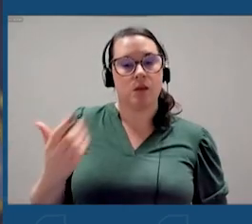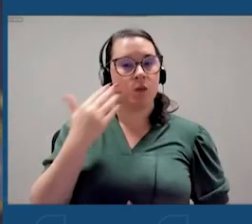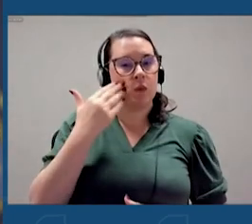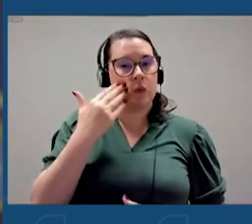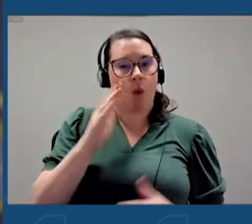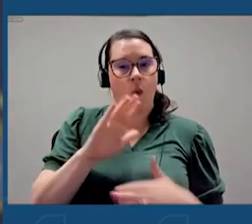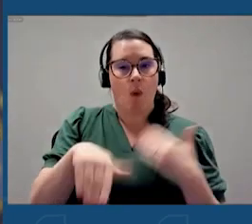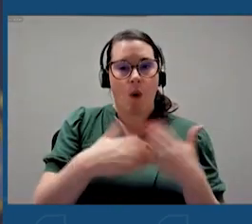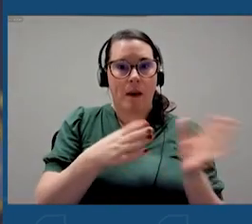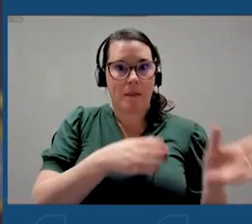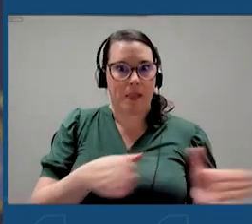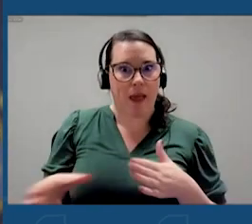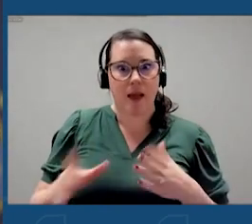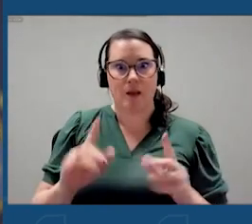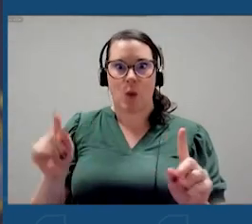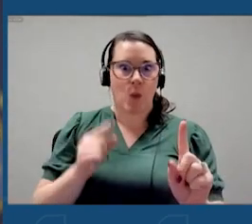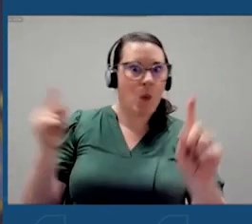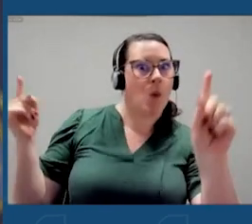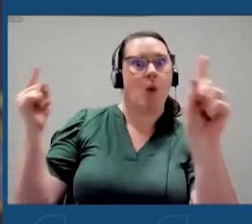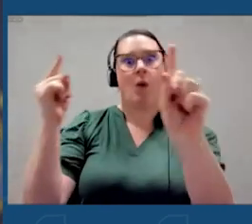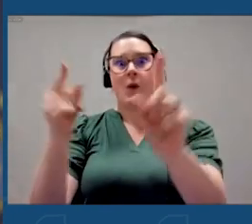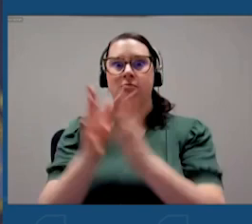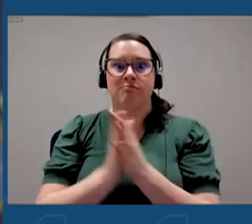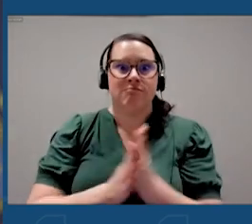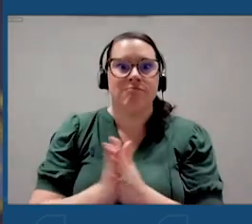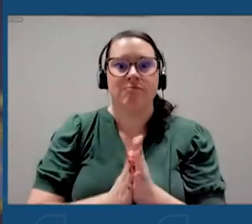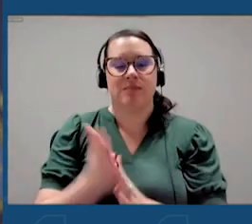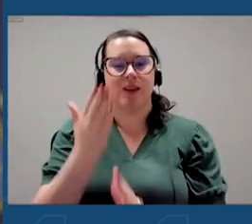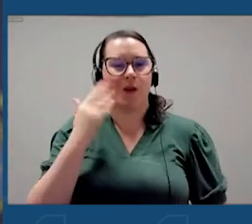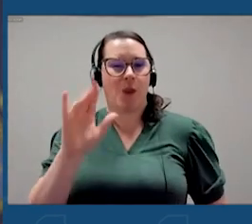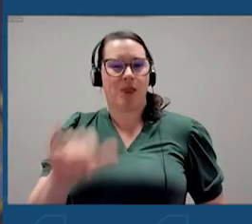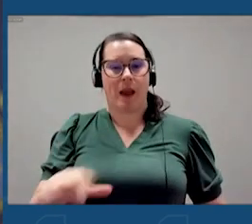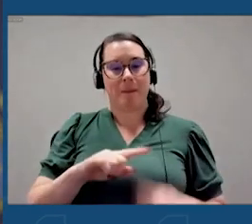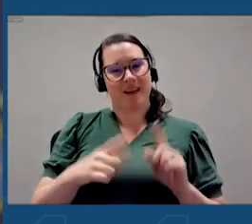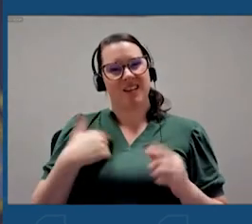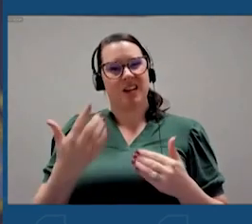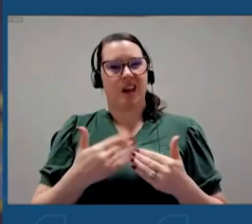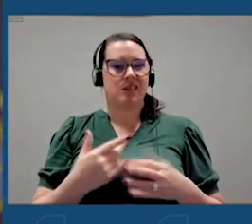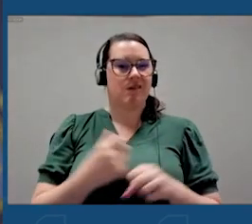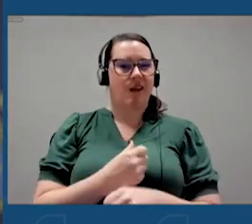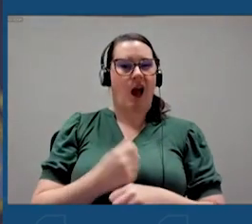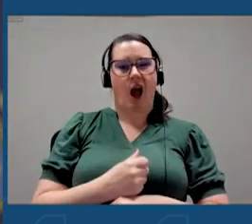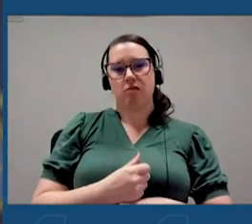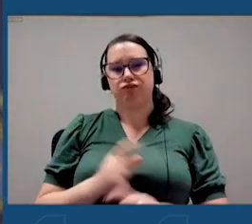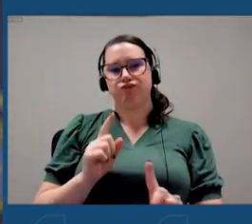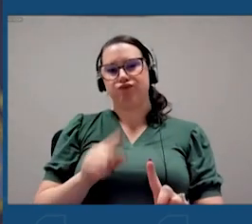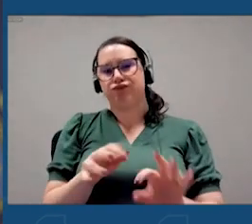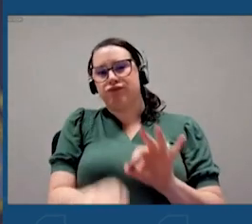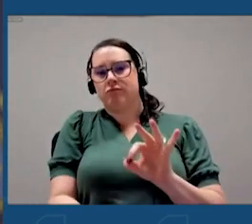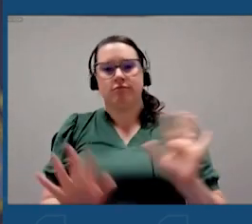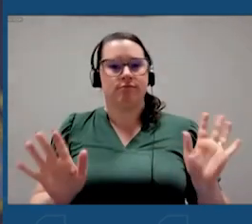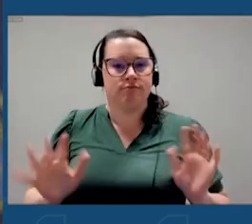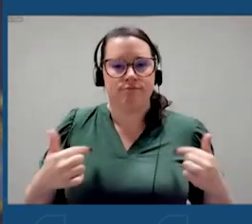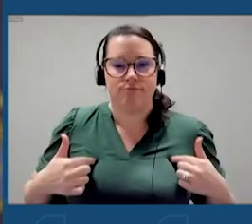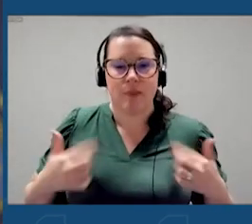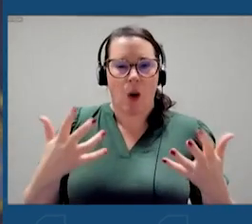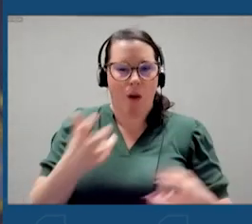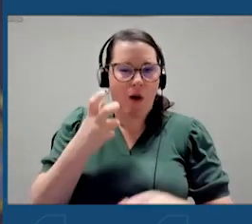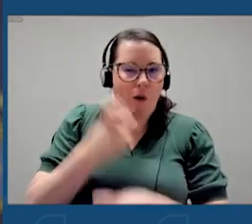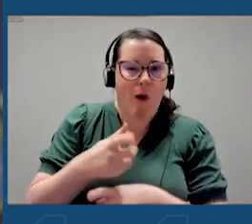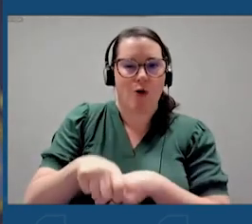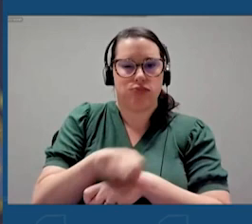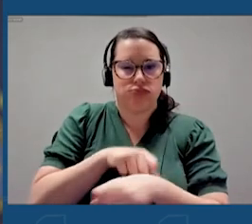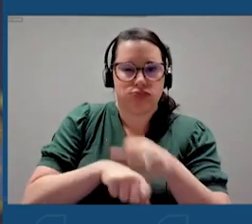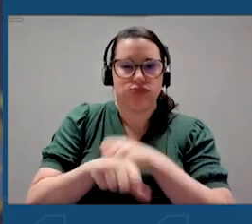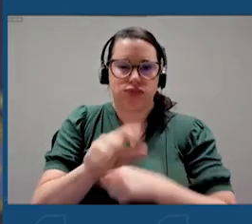are ambitious. I don't take on the easy fights. Somebody else can do those. I'm here to take on the hard ones, but